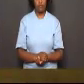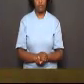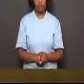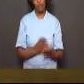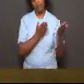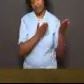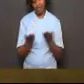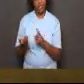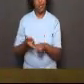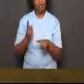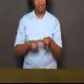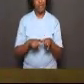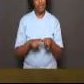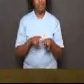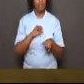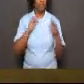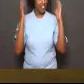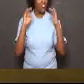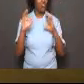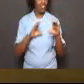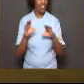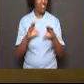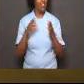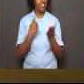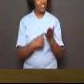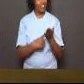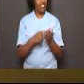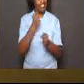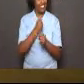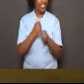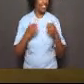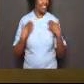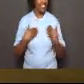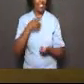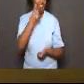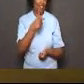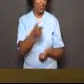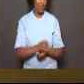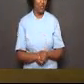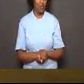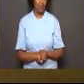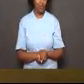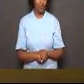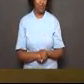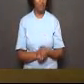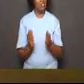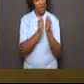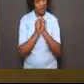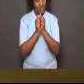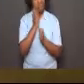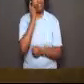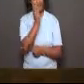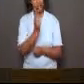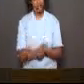Welcome back. I hope you enjoyed that task. Let us go through it together.